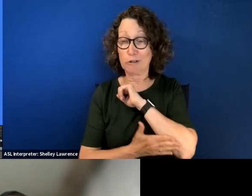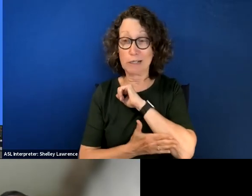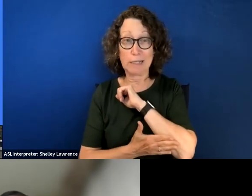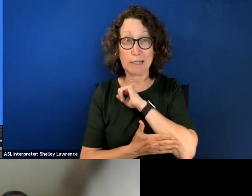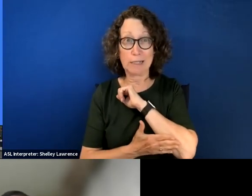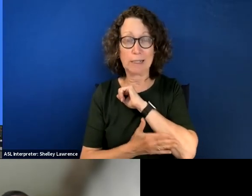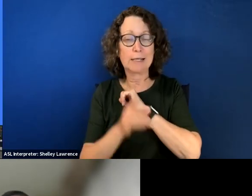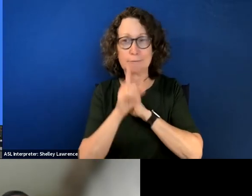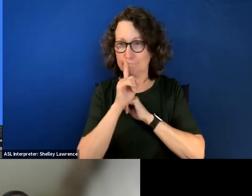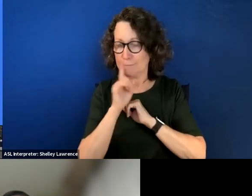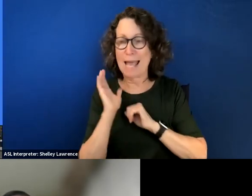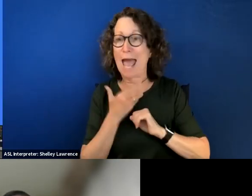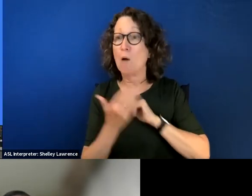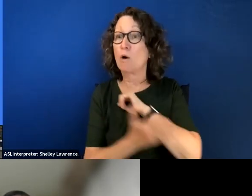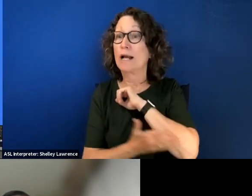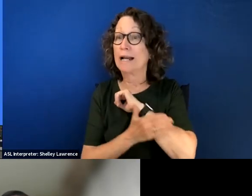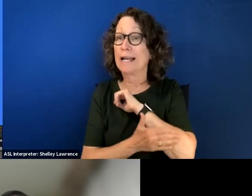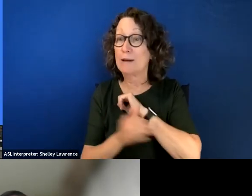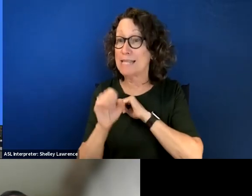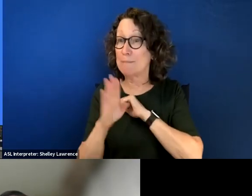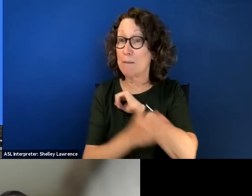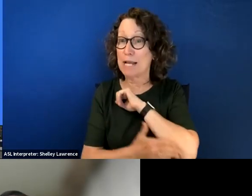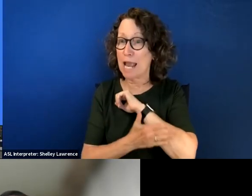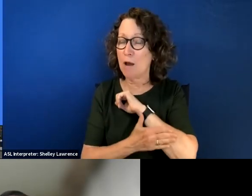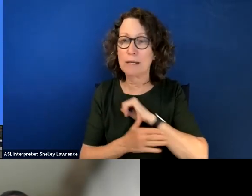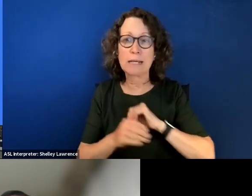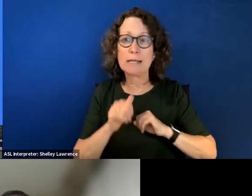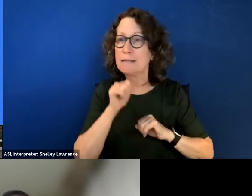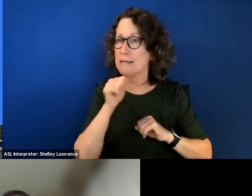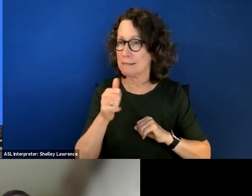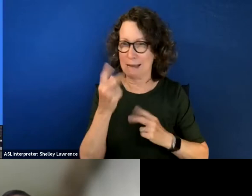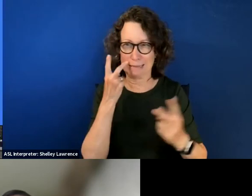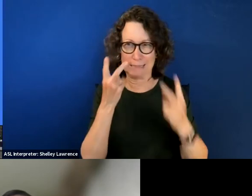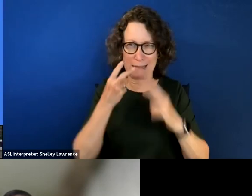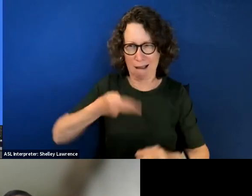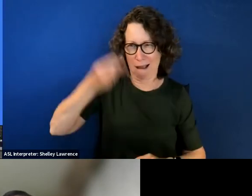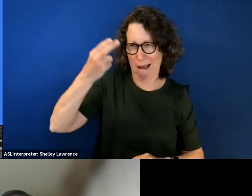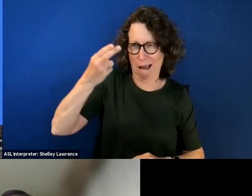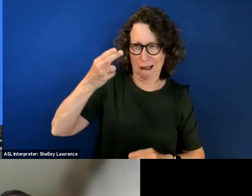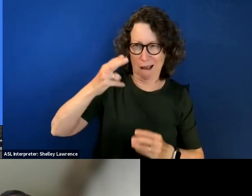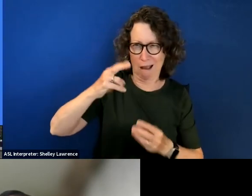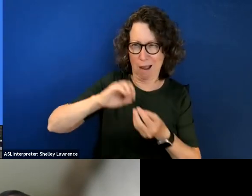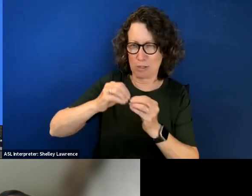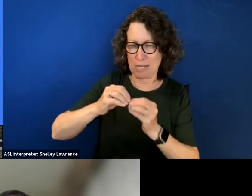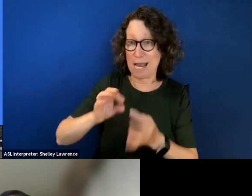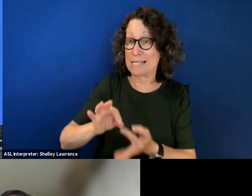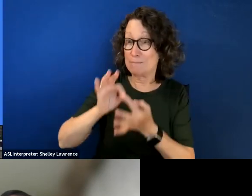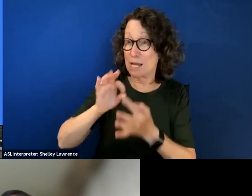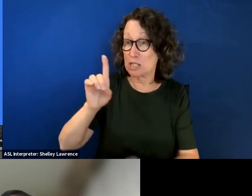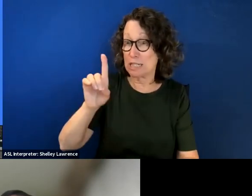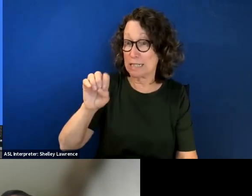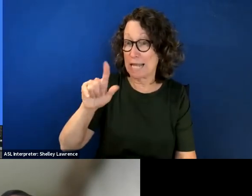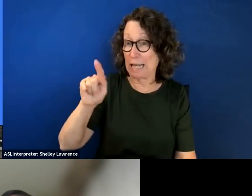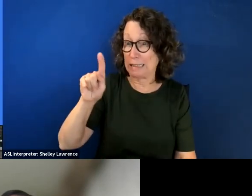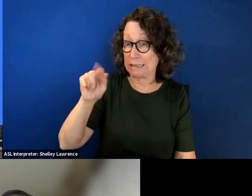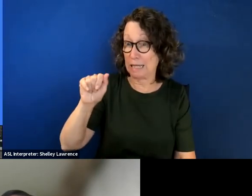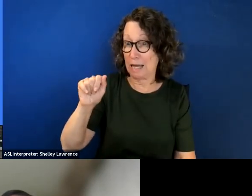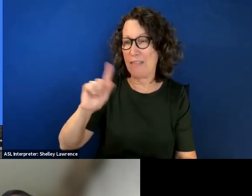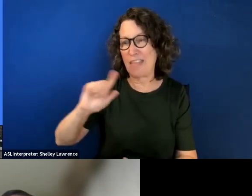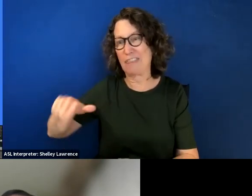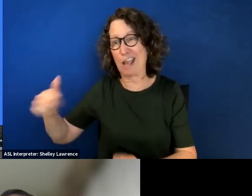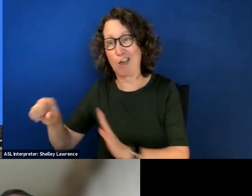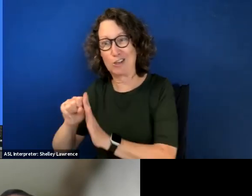our county is not currently experiencing the high rates of COVID, especially the Delta variant, that these states